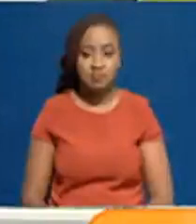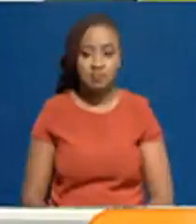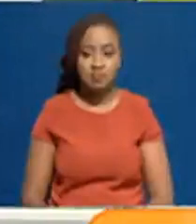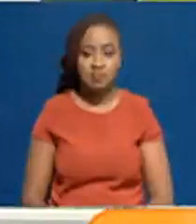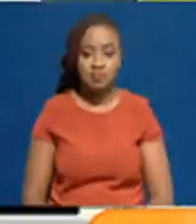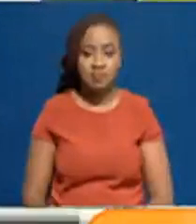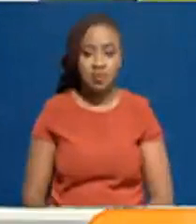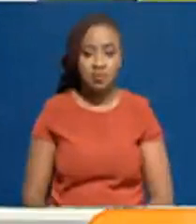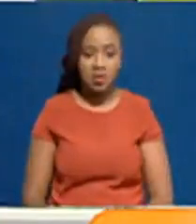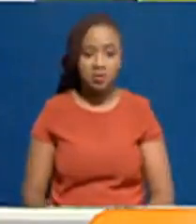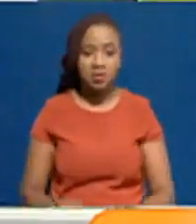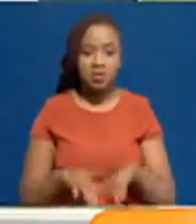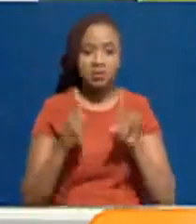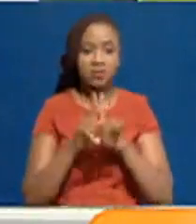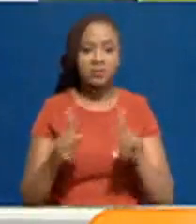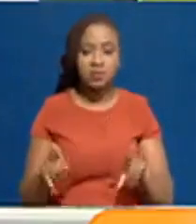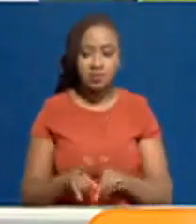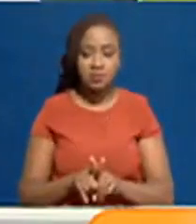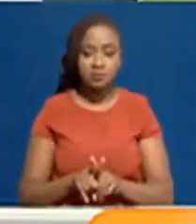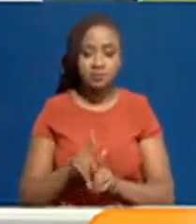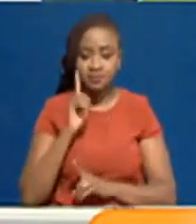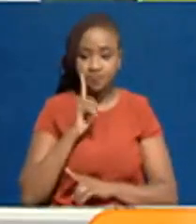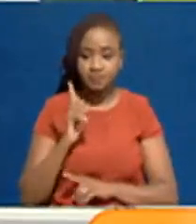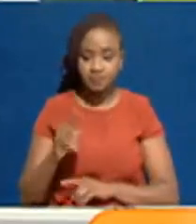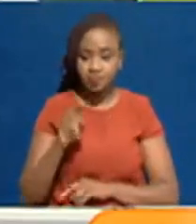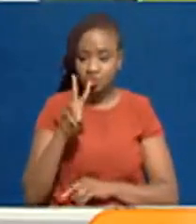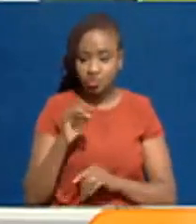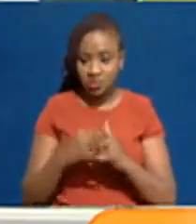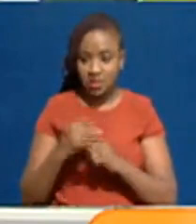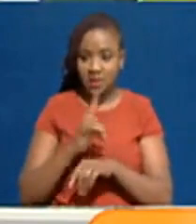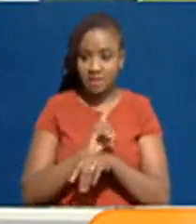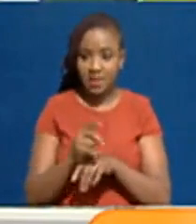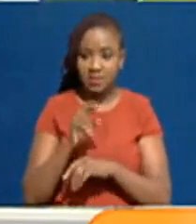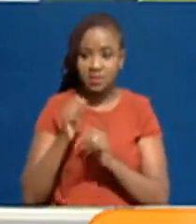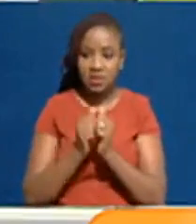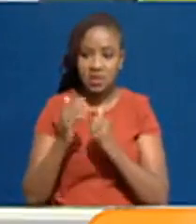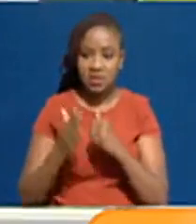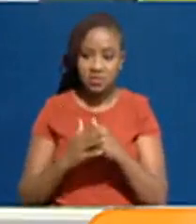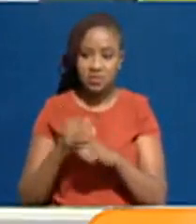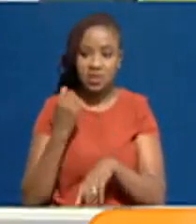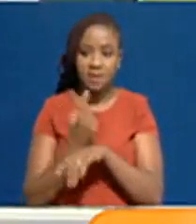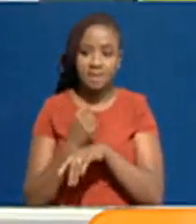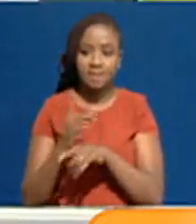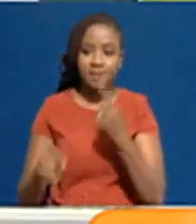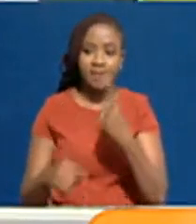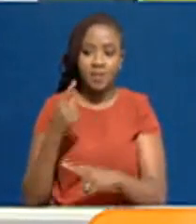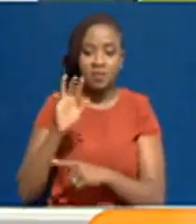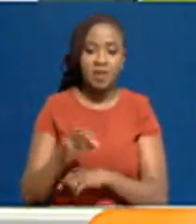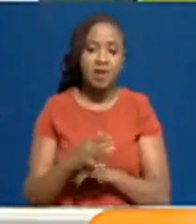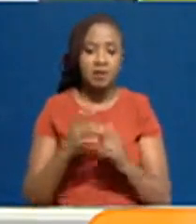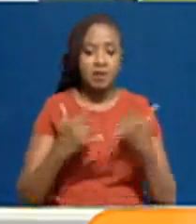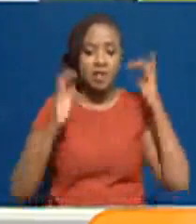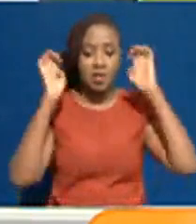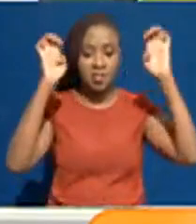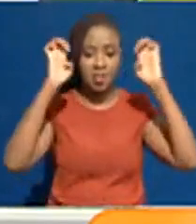And debutant Biniam Mehari clocked 28 minutes and 19 seconds to win the 23rd edition of the Great Ethiopian